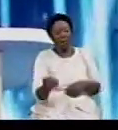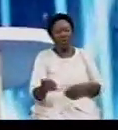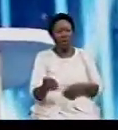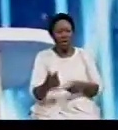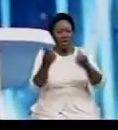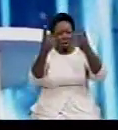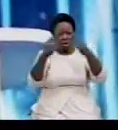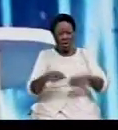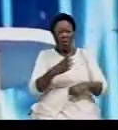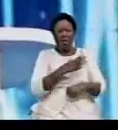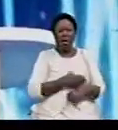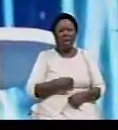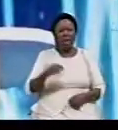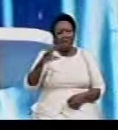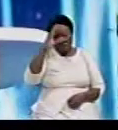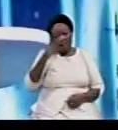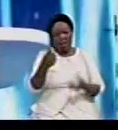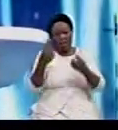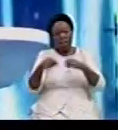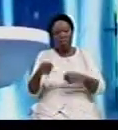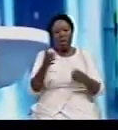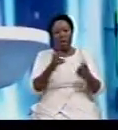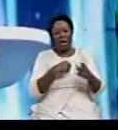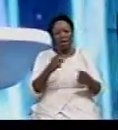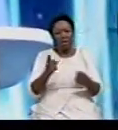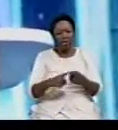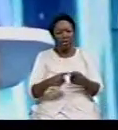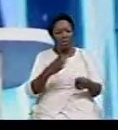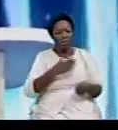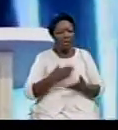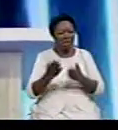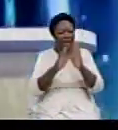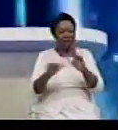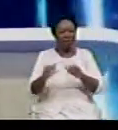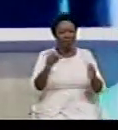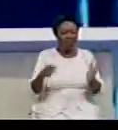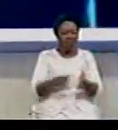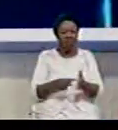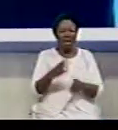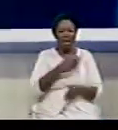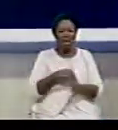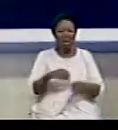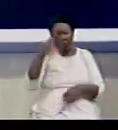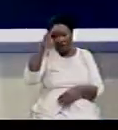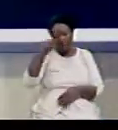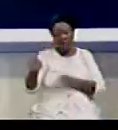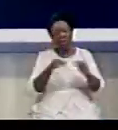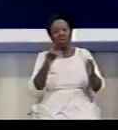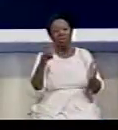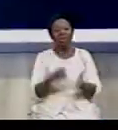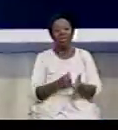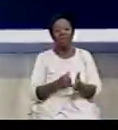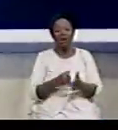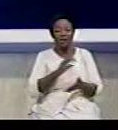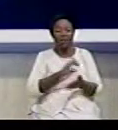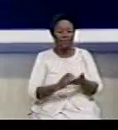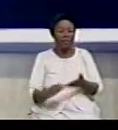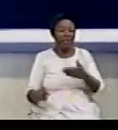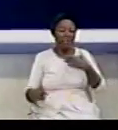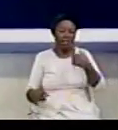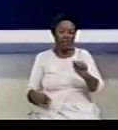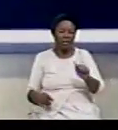and he cometh, and to my servant, do this, and he doeth it. And then in verse